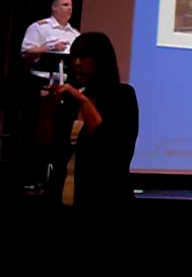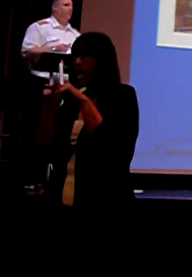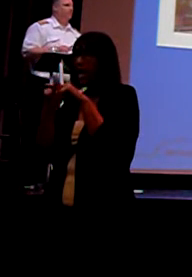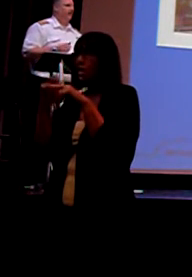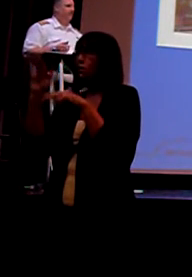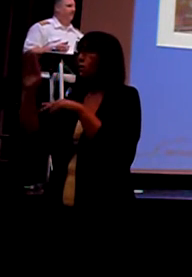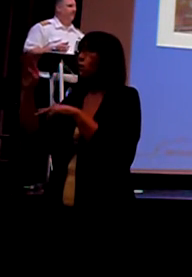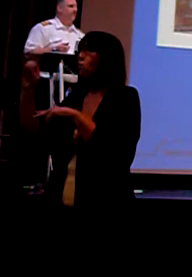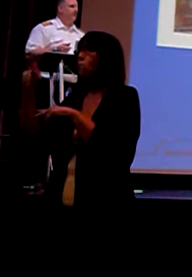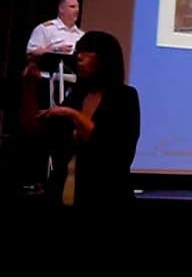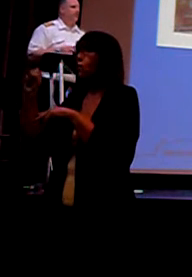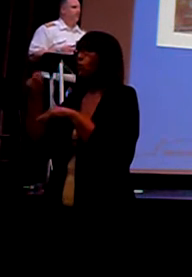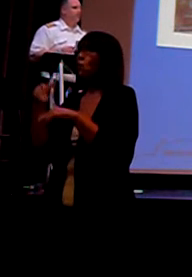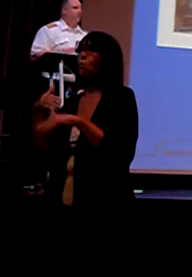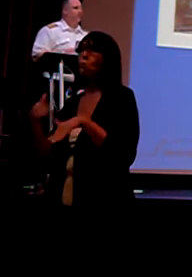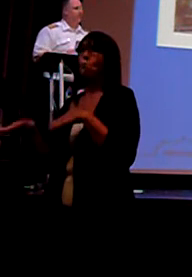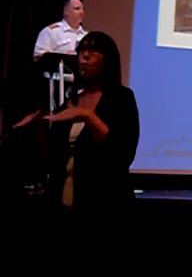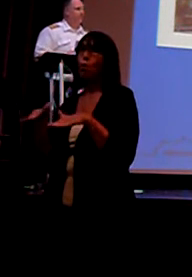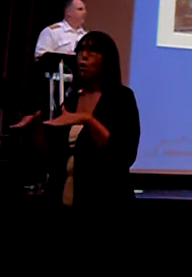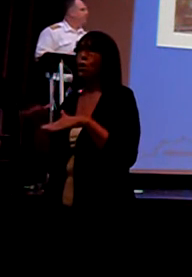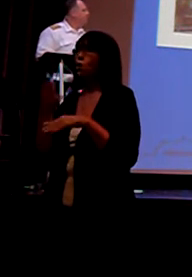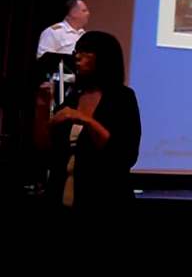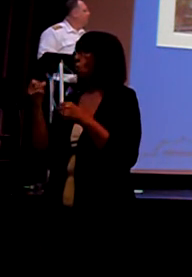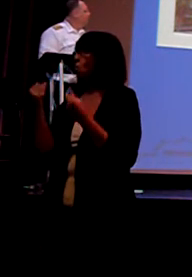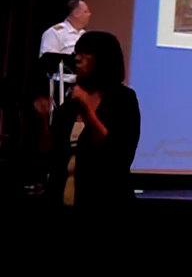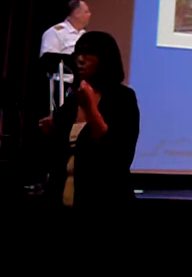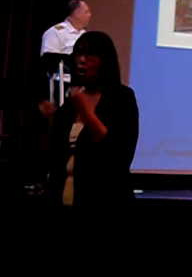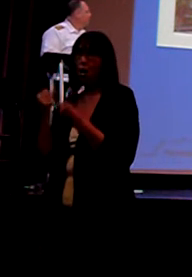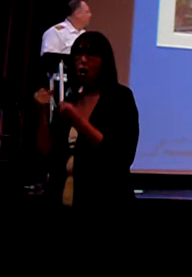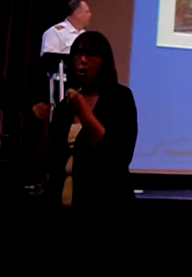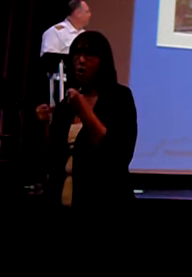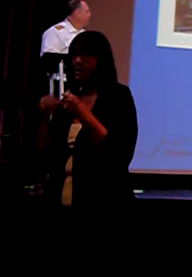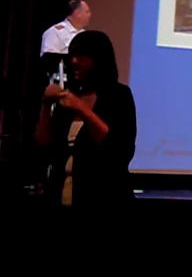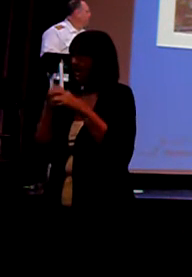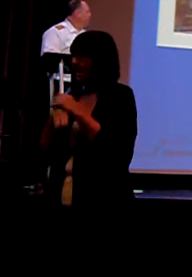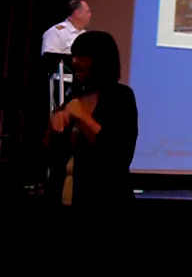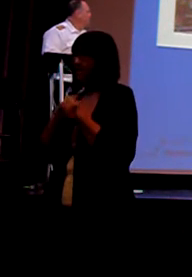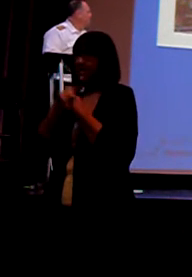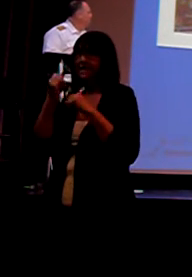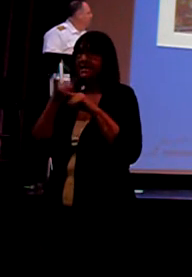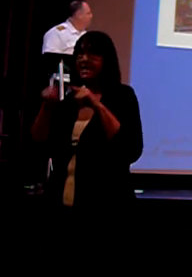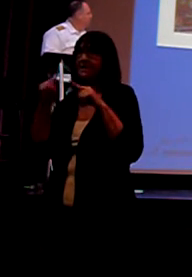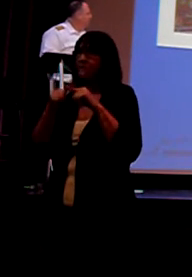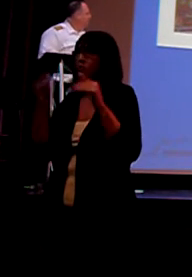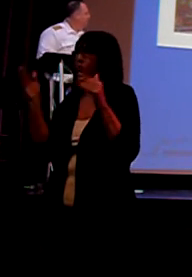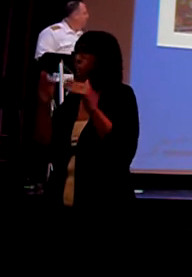or by feet. There are no cars allowed in the different